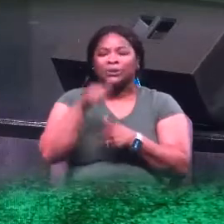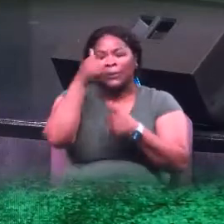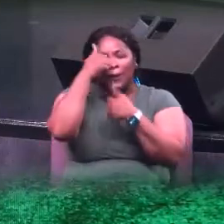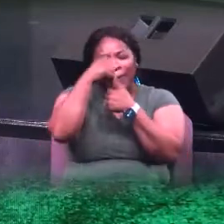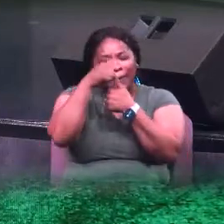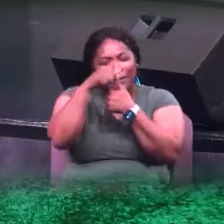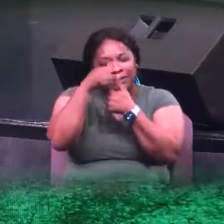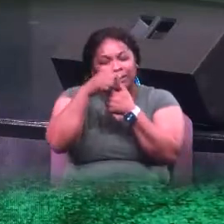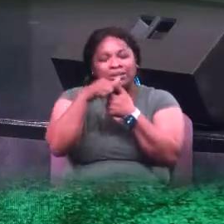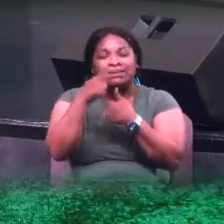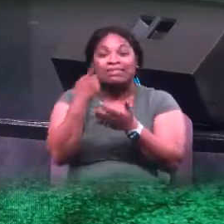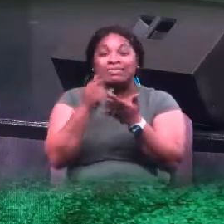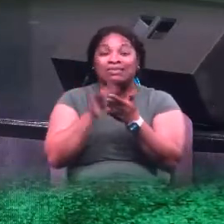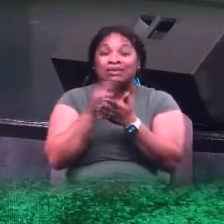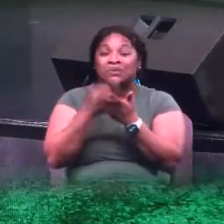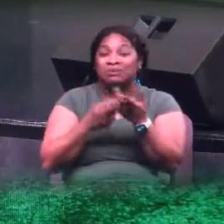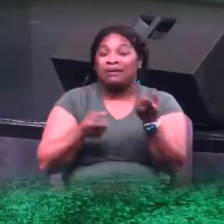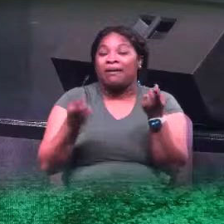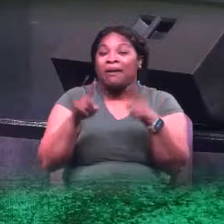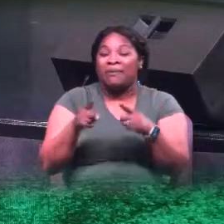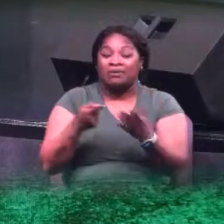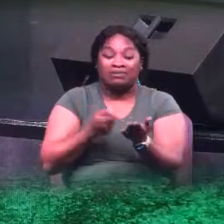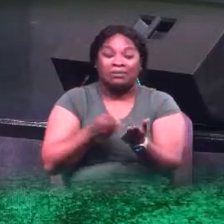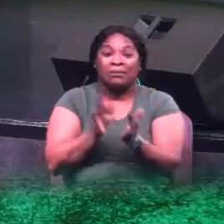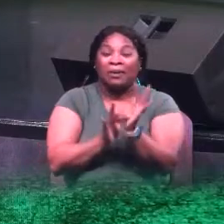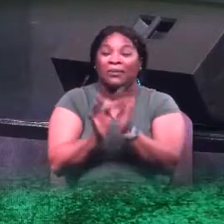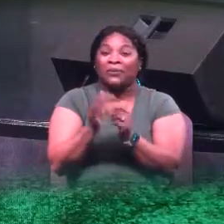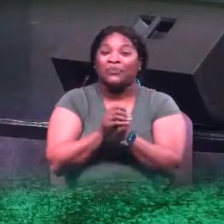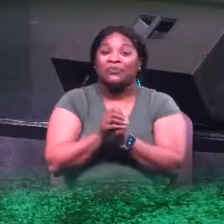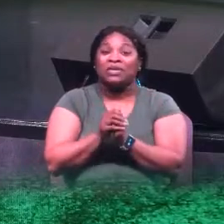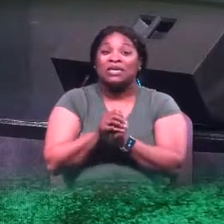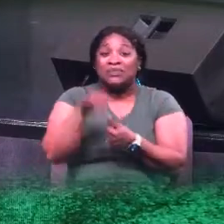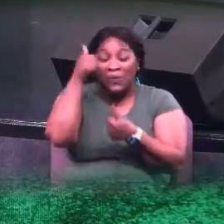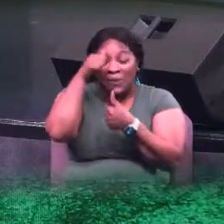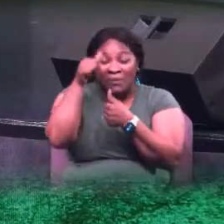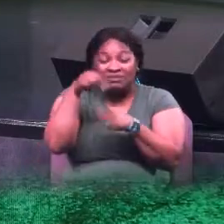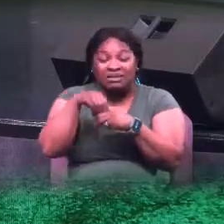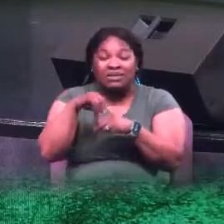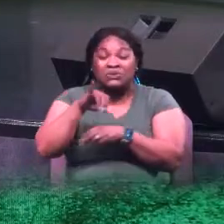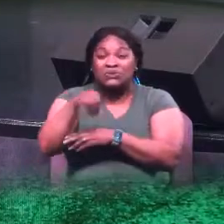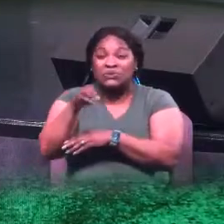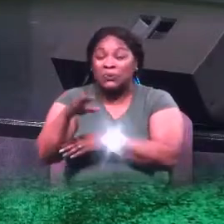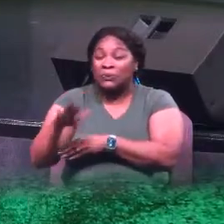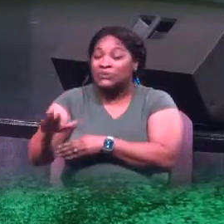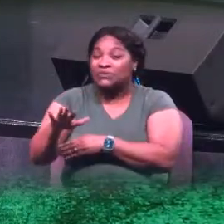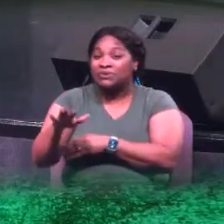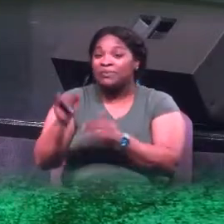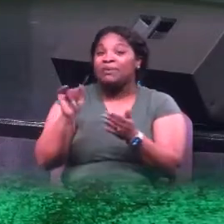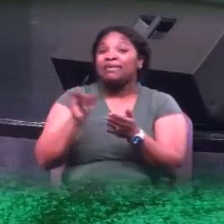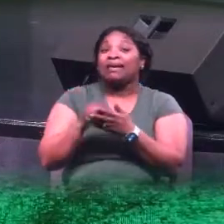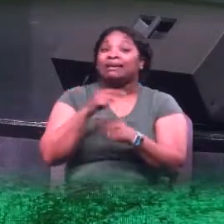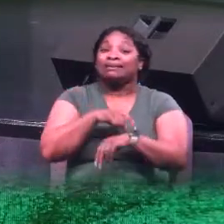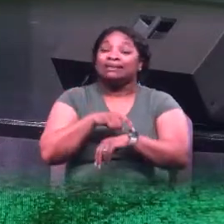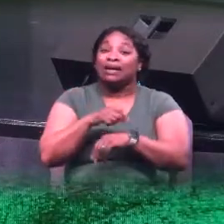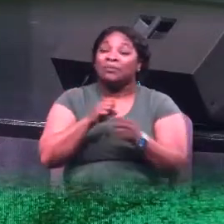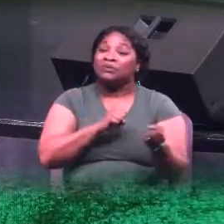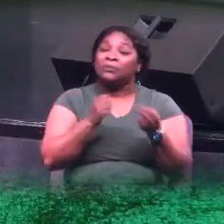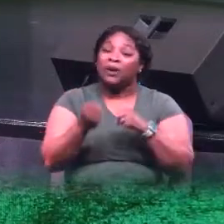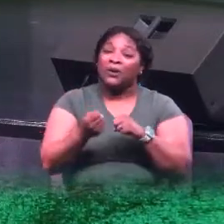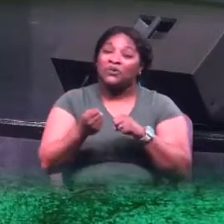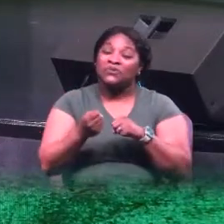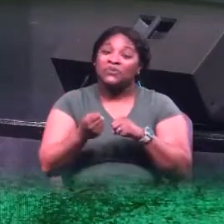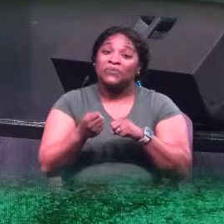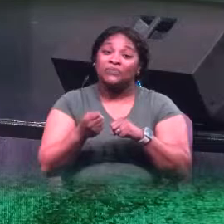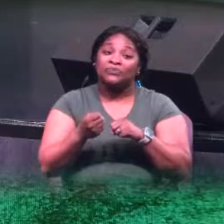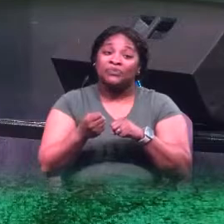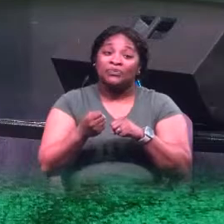and that's what's happening in the text. They're reminiscing in Jerusalem at a time that it was powerful. They're